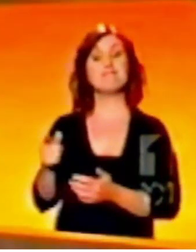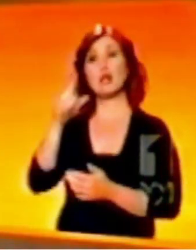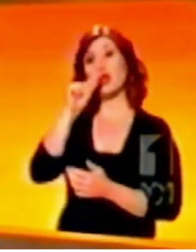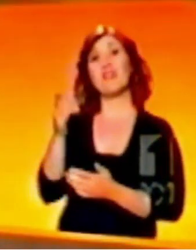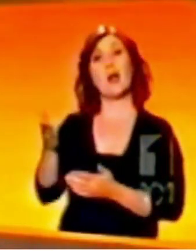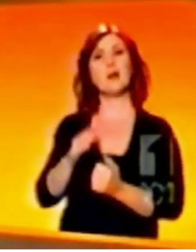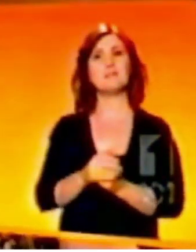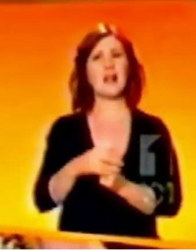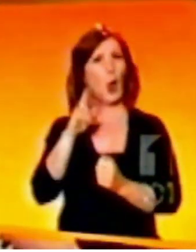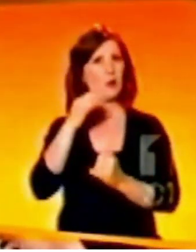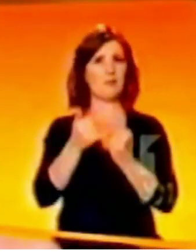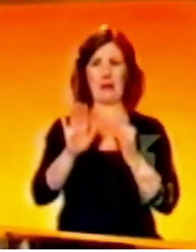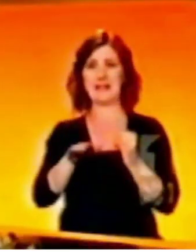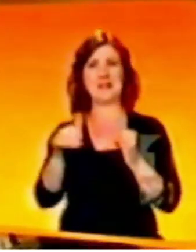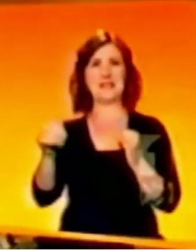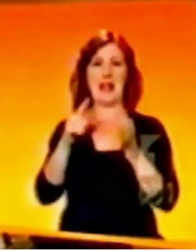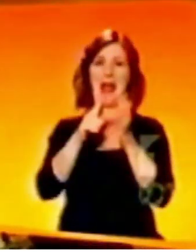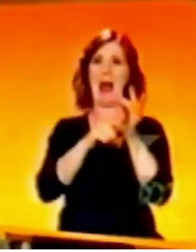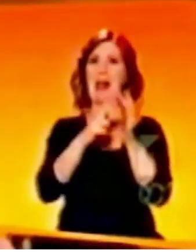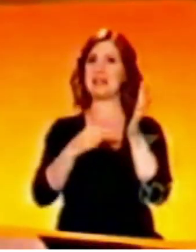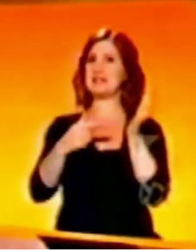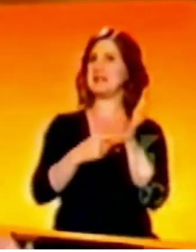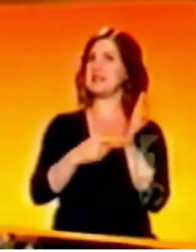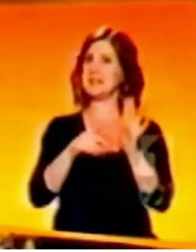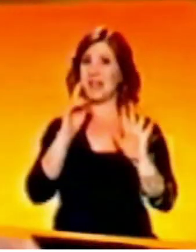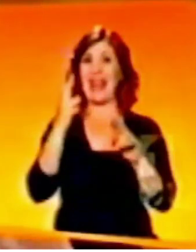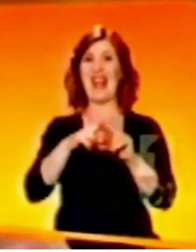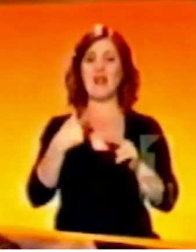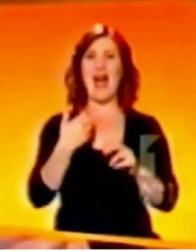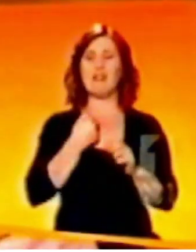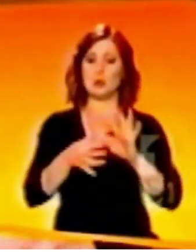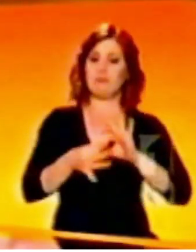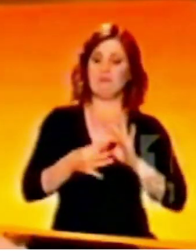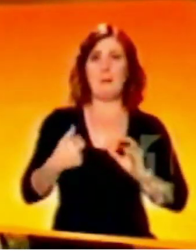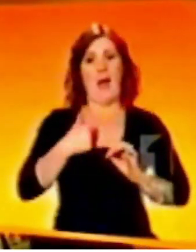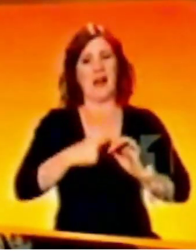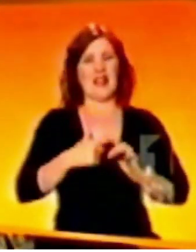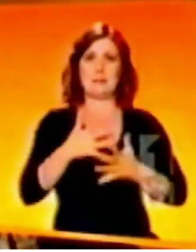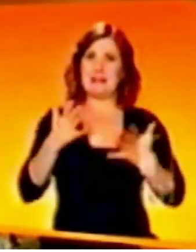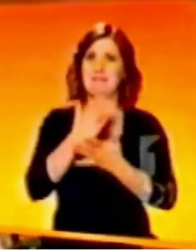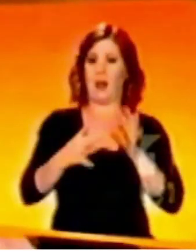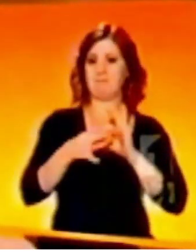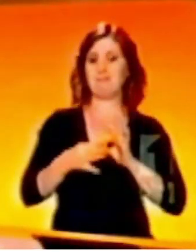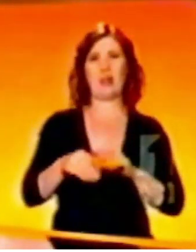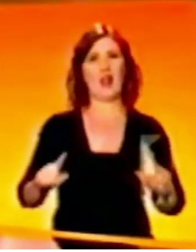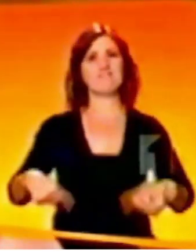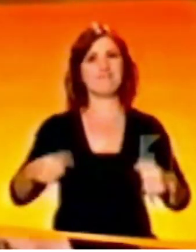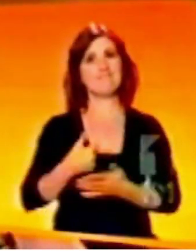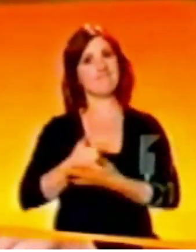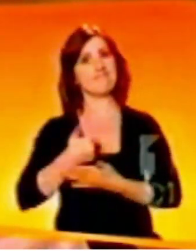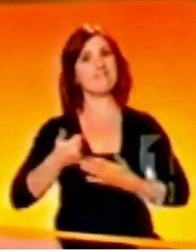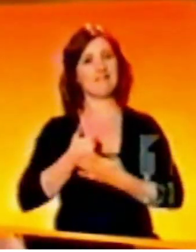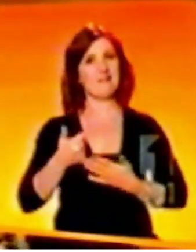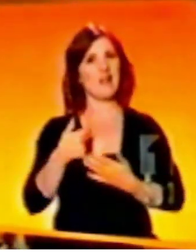think it looks quite sleek and elegant, and I think if you had to share your identity with a set of wheels, then it's a really good starting